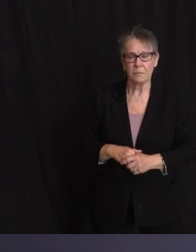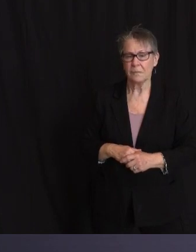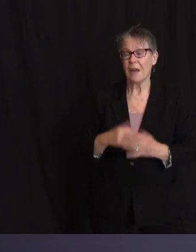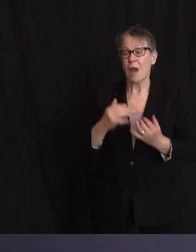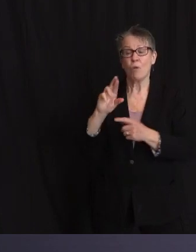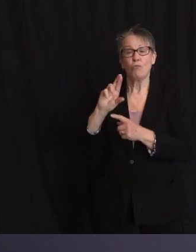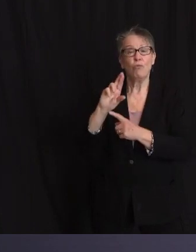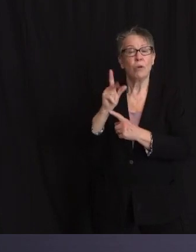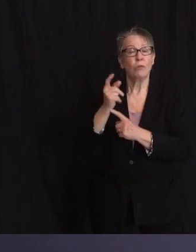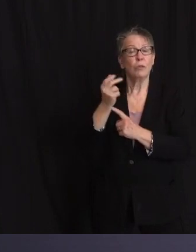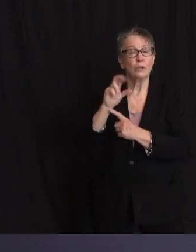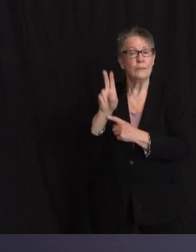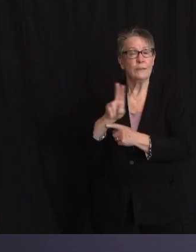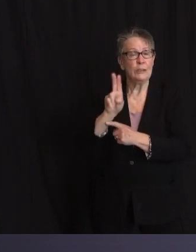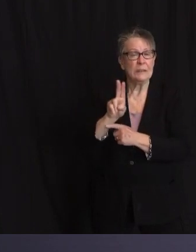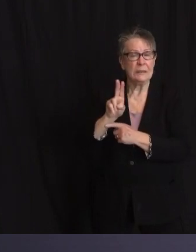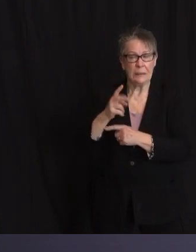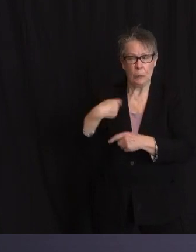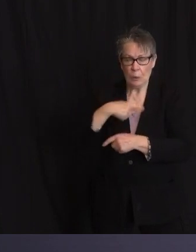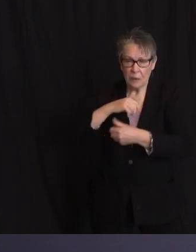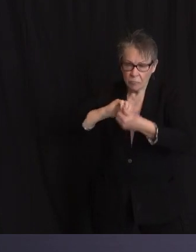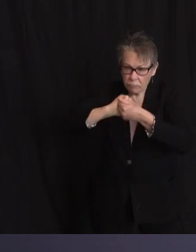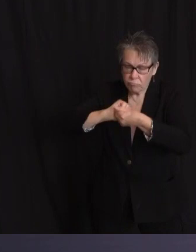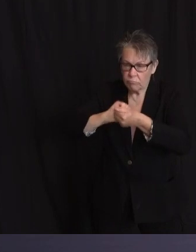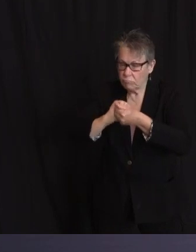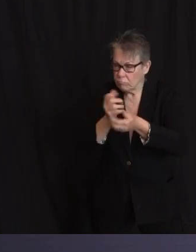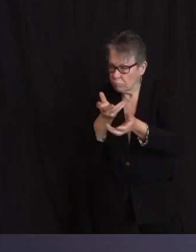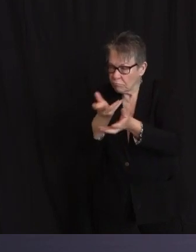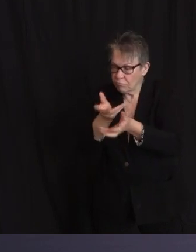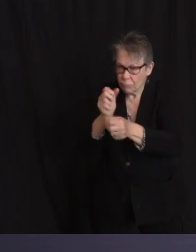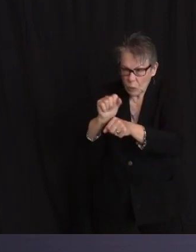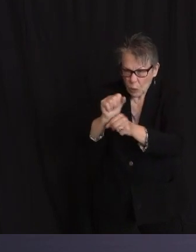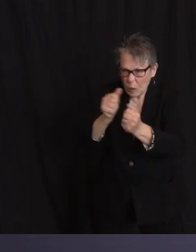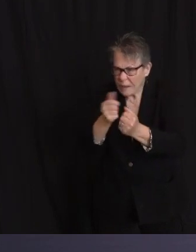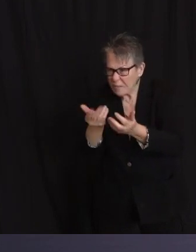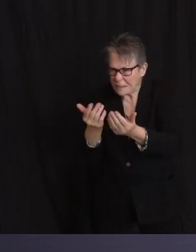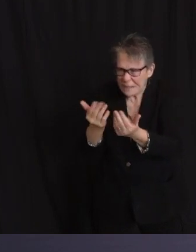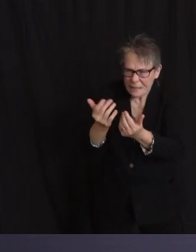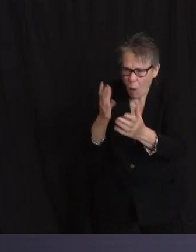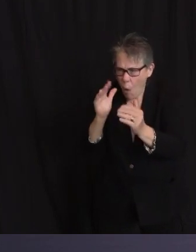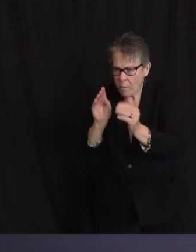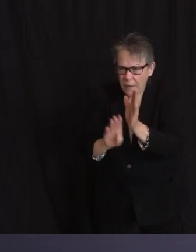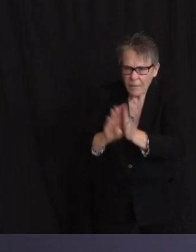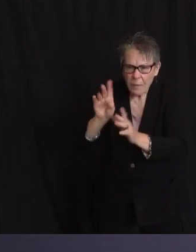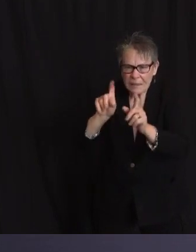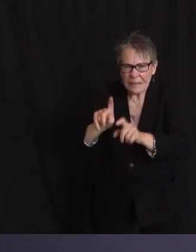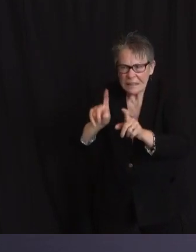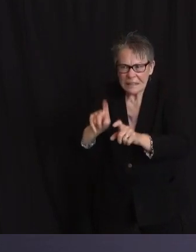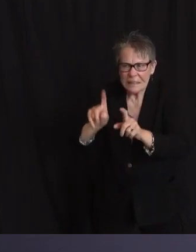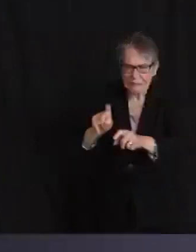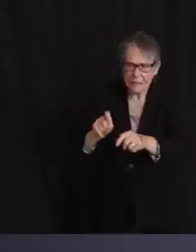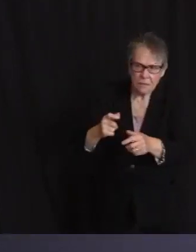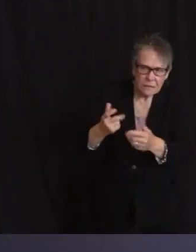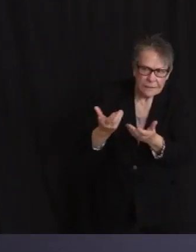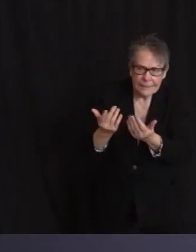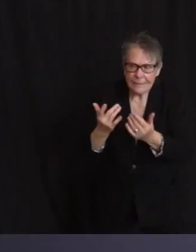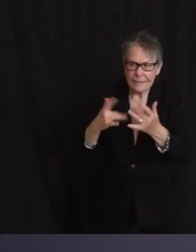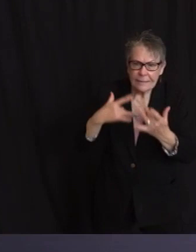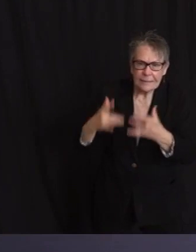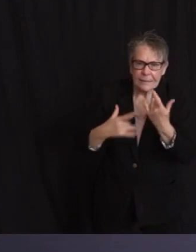different providers, including also in close coordination with the White